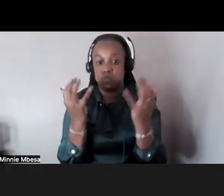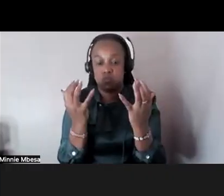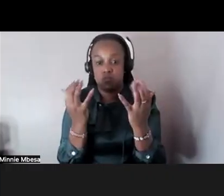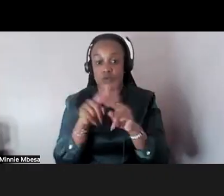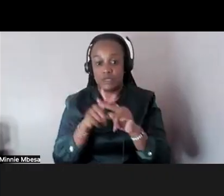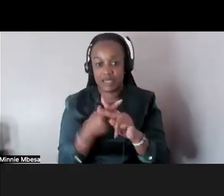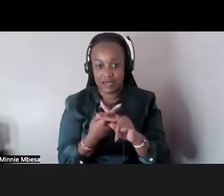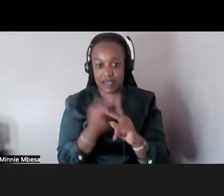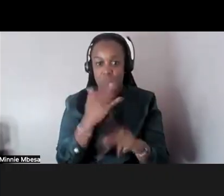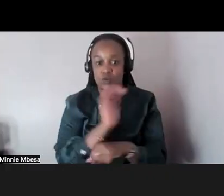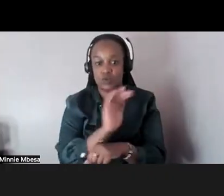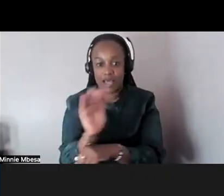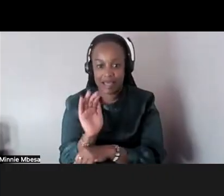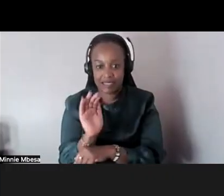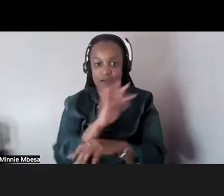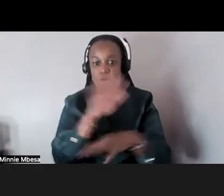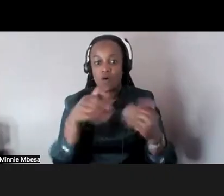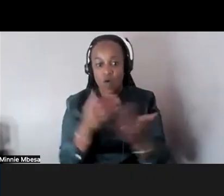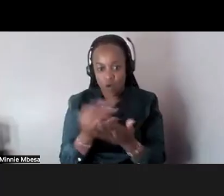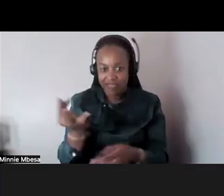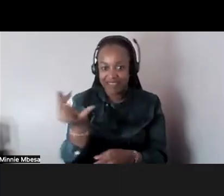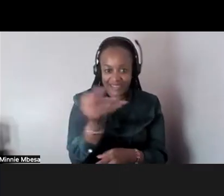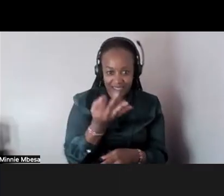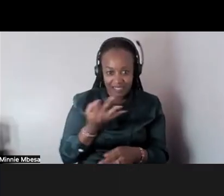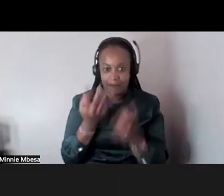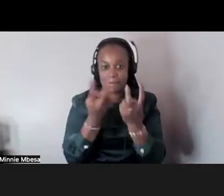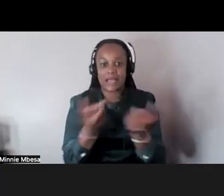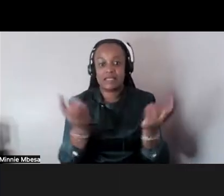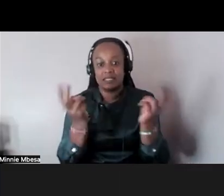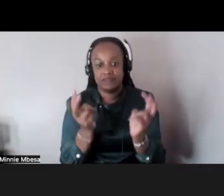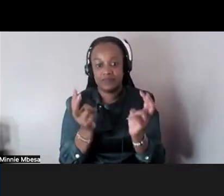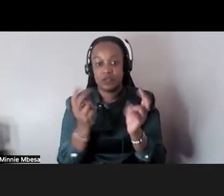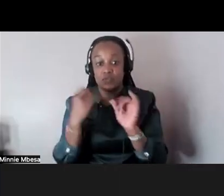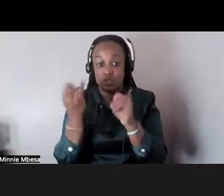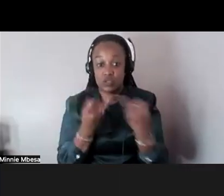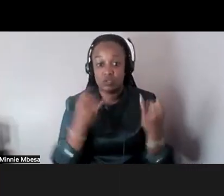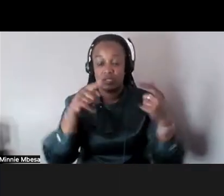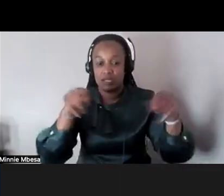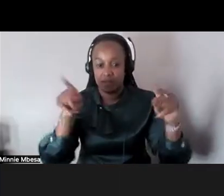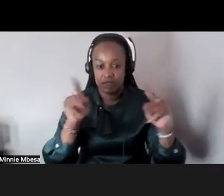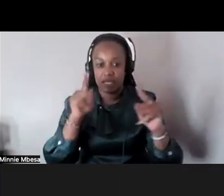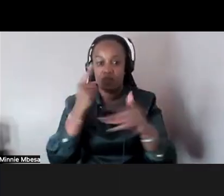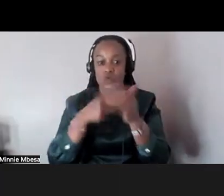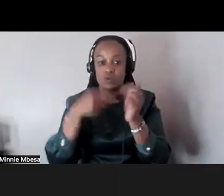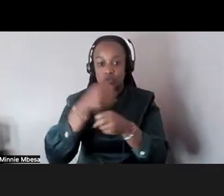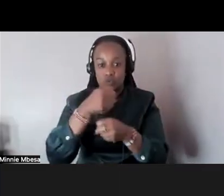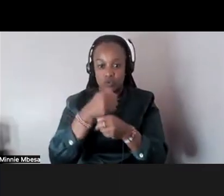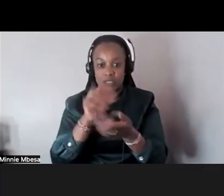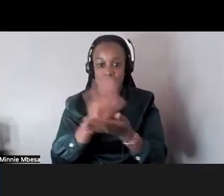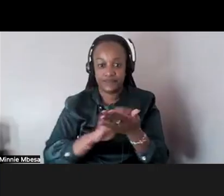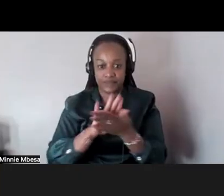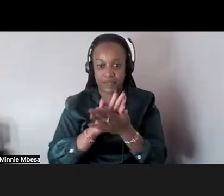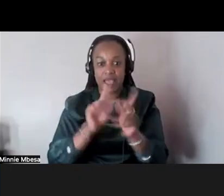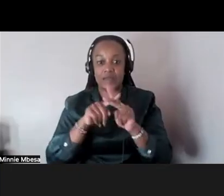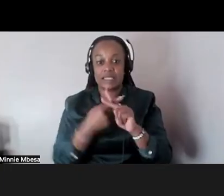ask all three panelists to introduce yourselves and what you do in this space. I'll start with Professor